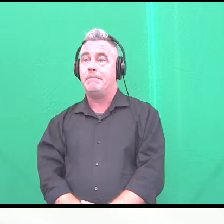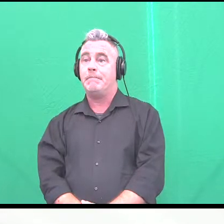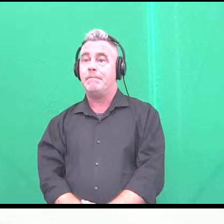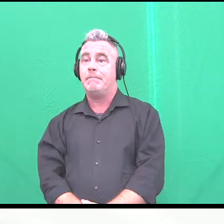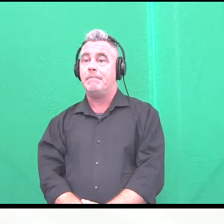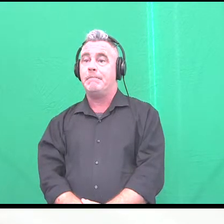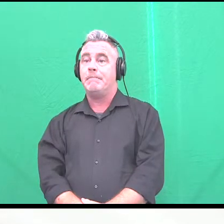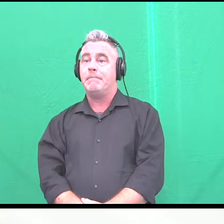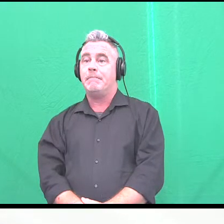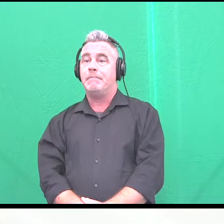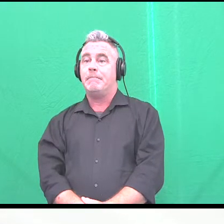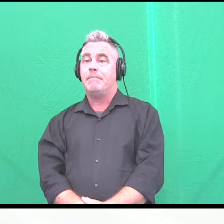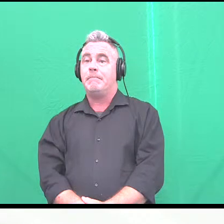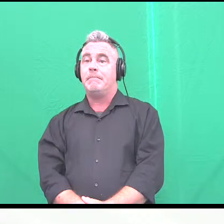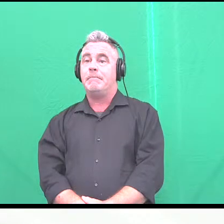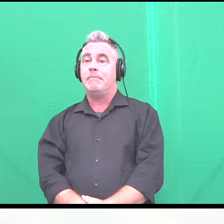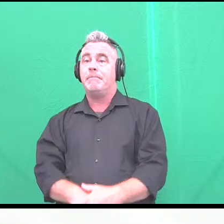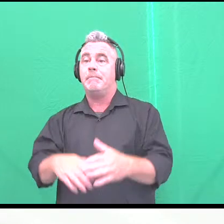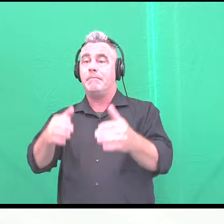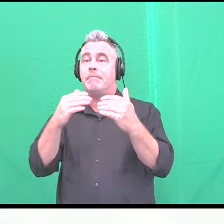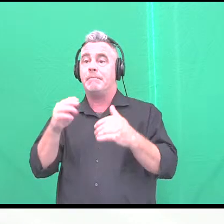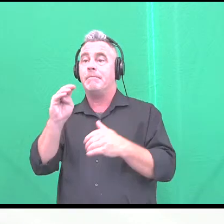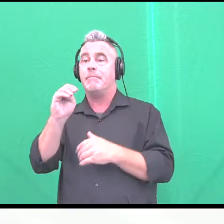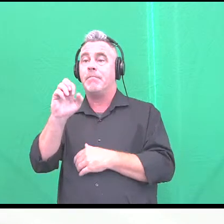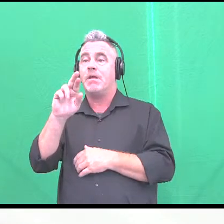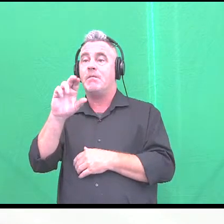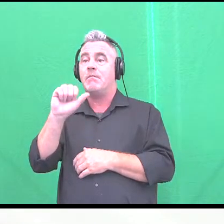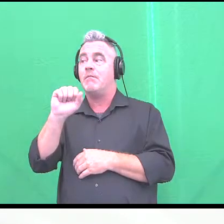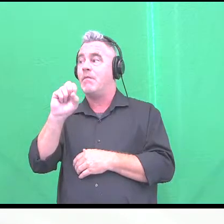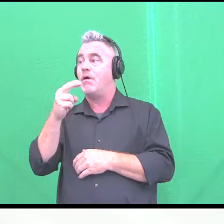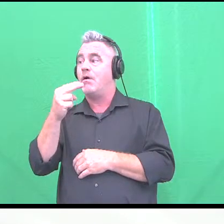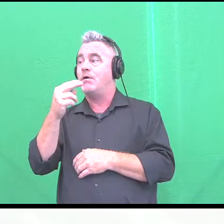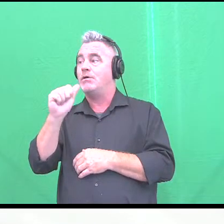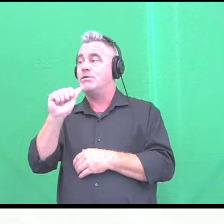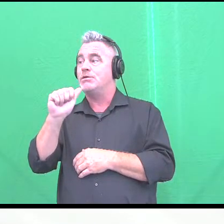Thank you. Next, we have Marcia Harp from Indio.